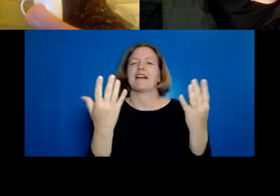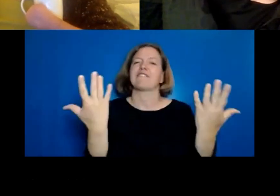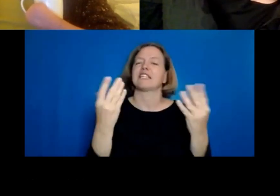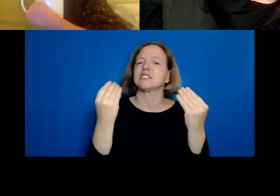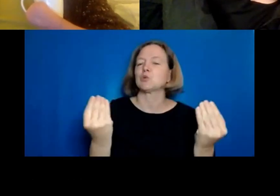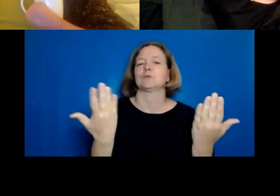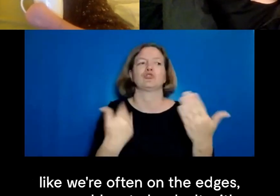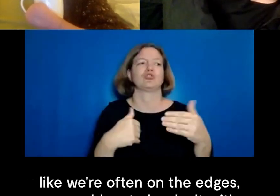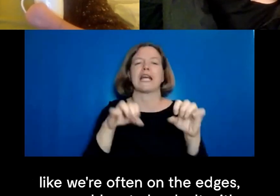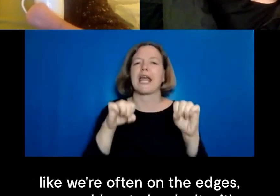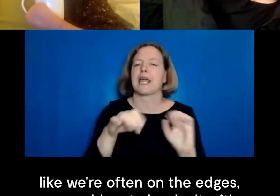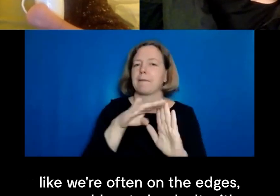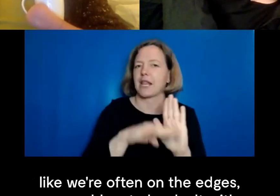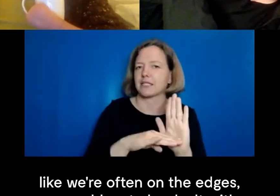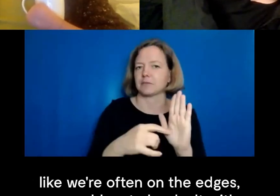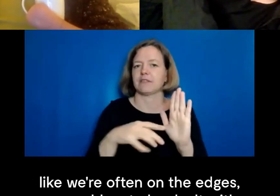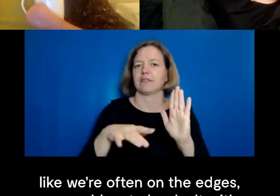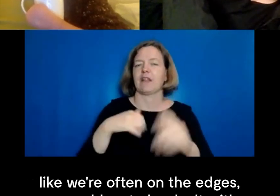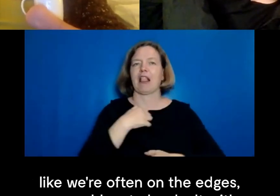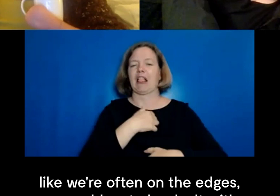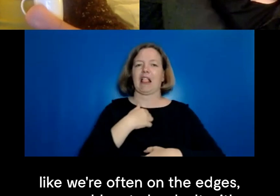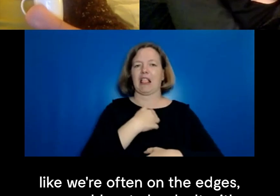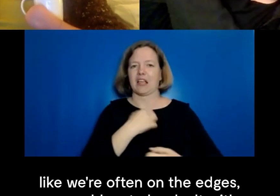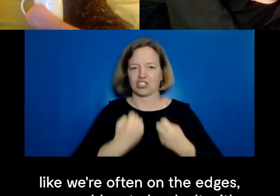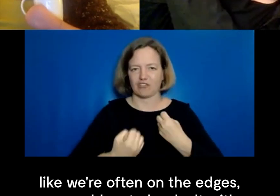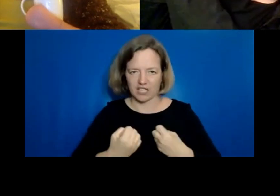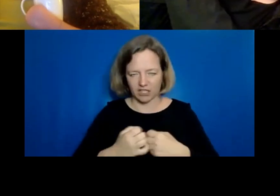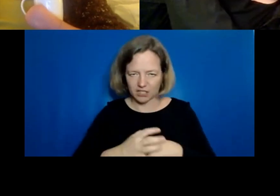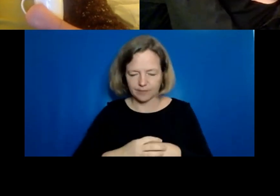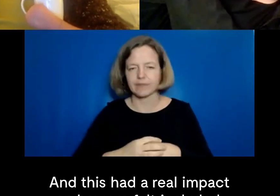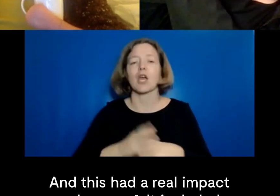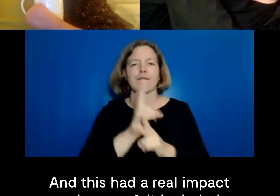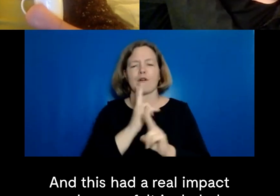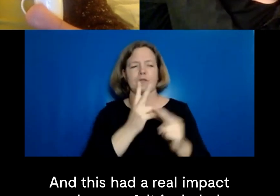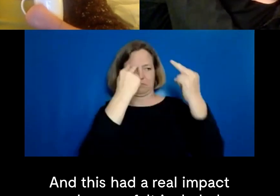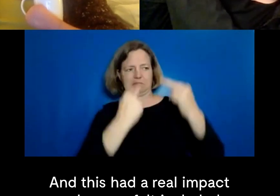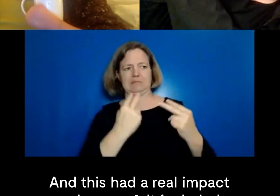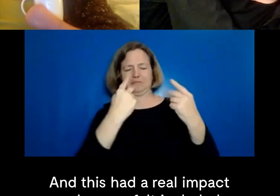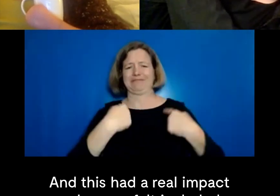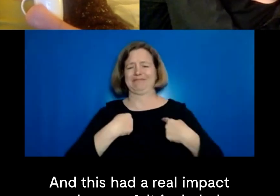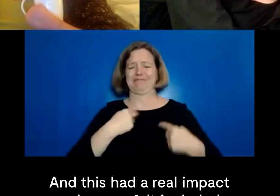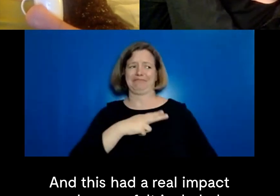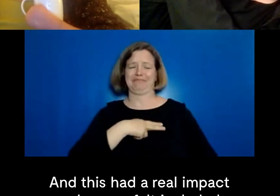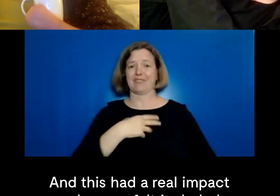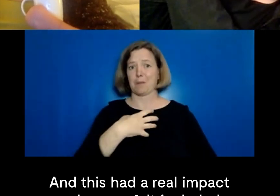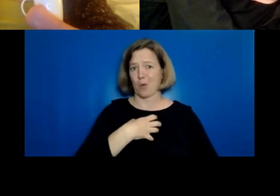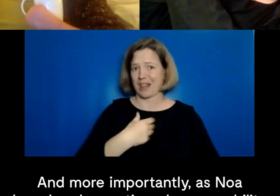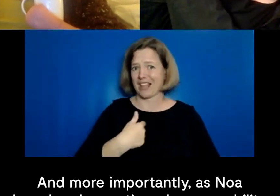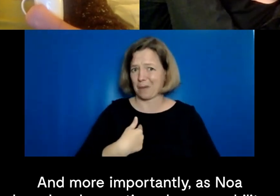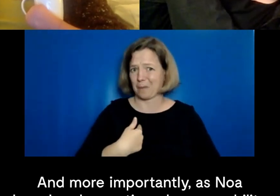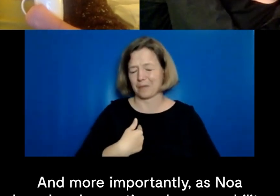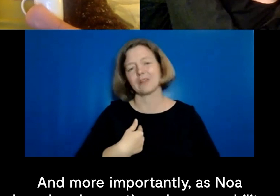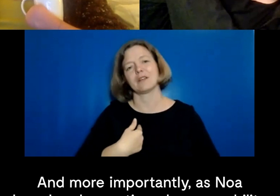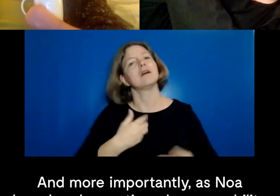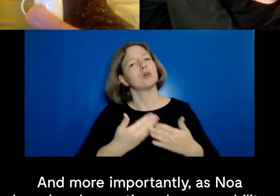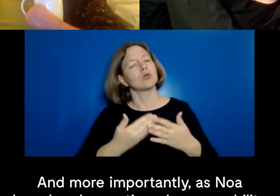feel, like we're often on the edges or a problem to be dealt with. And this had a real impact on how we felt included, and